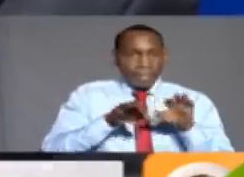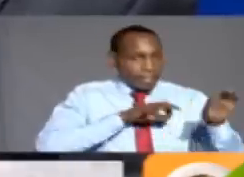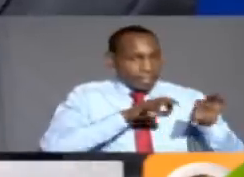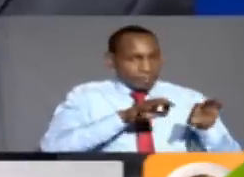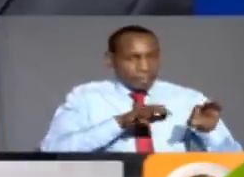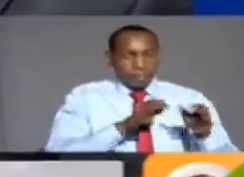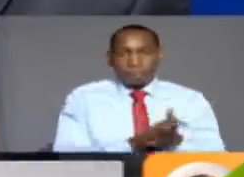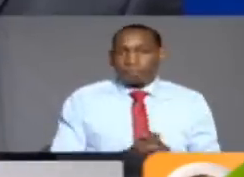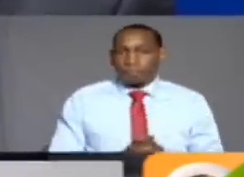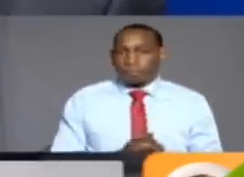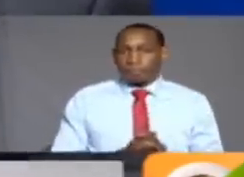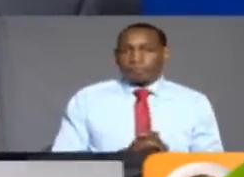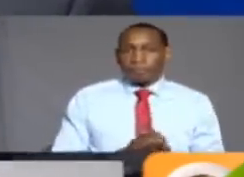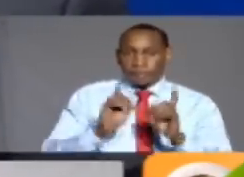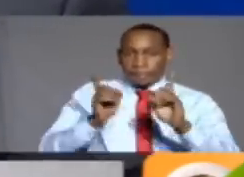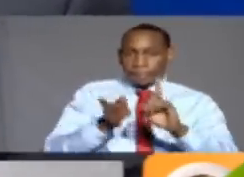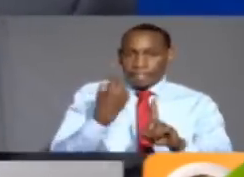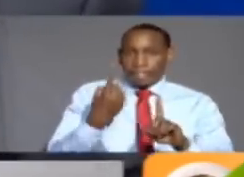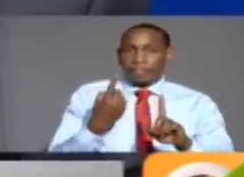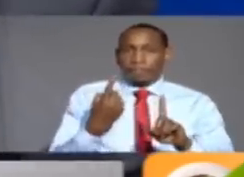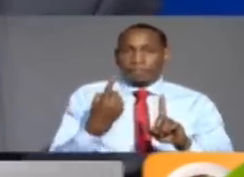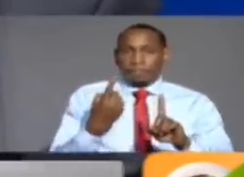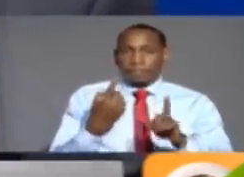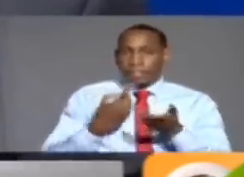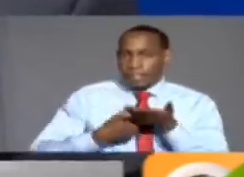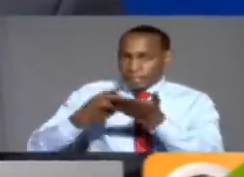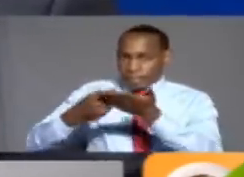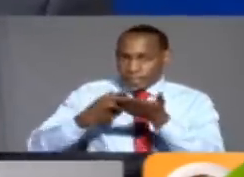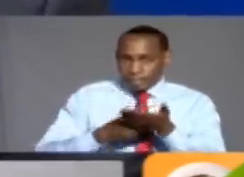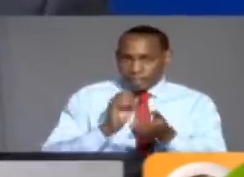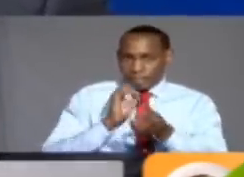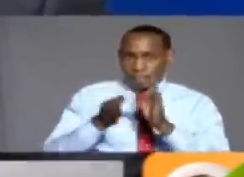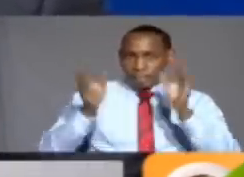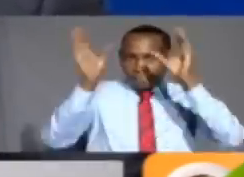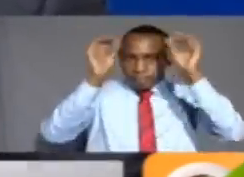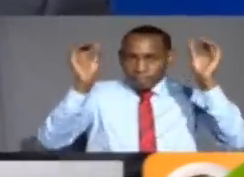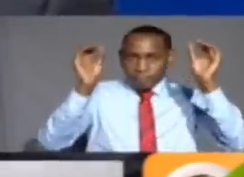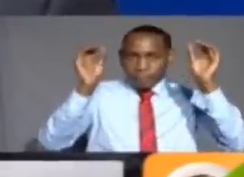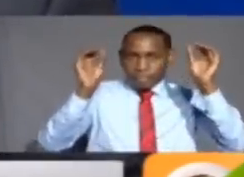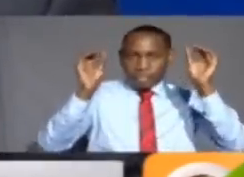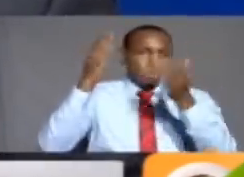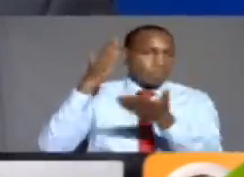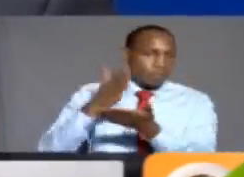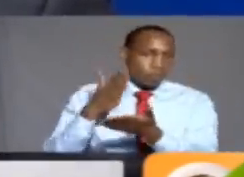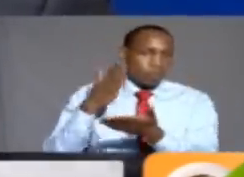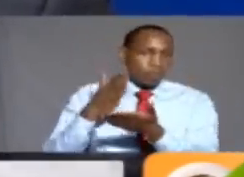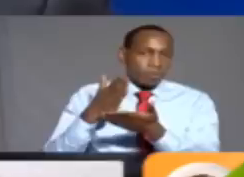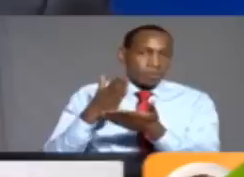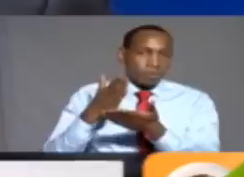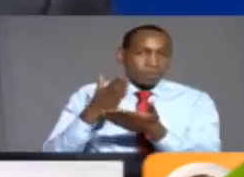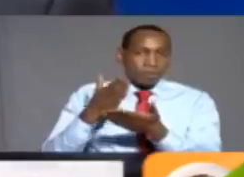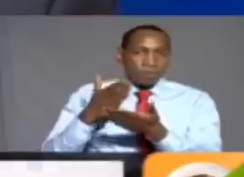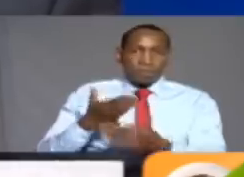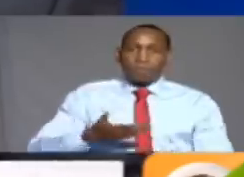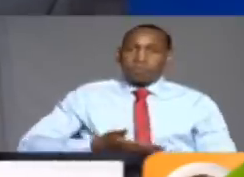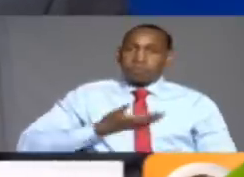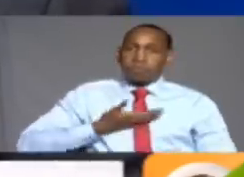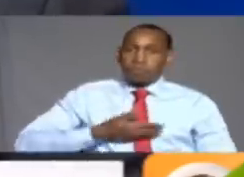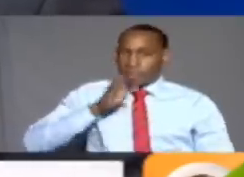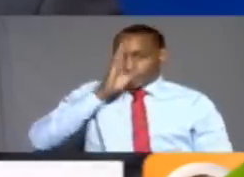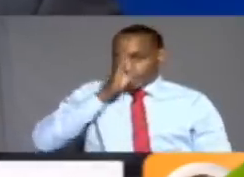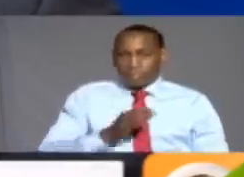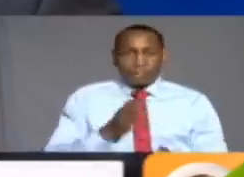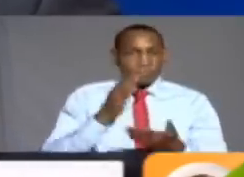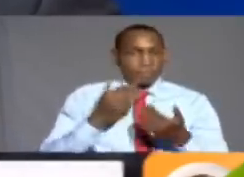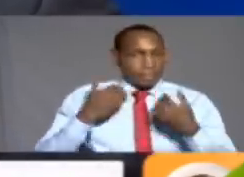Explain. First and foremost, let's first discuss whether the president was justified in being upset on Sunday. Personally, I think he